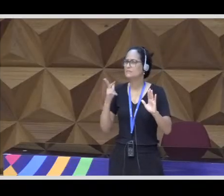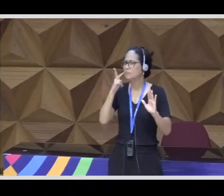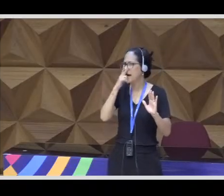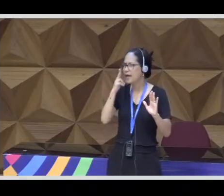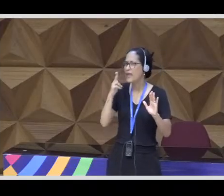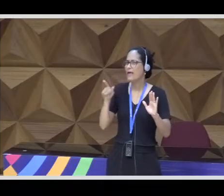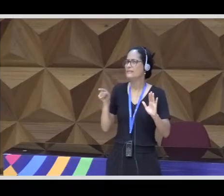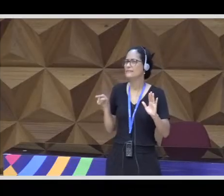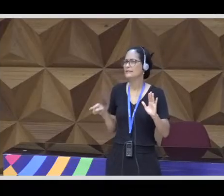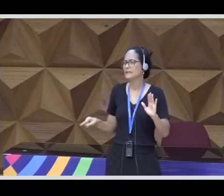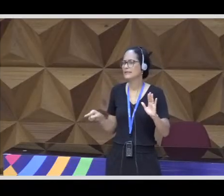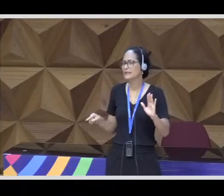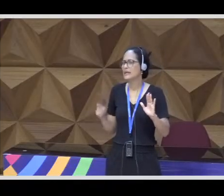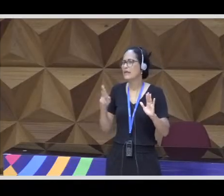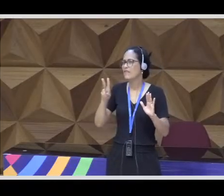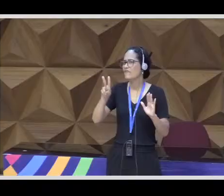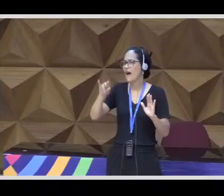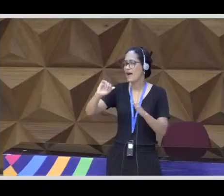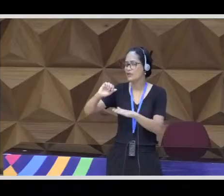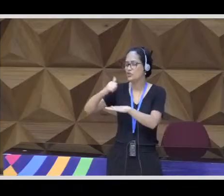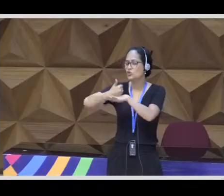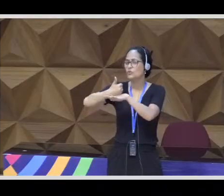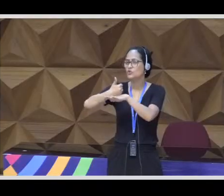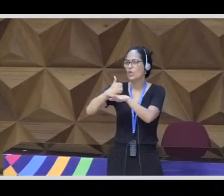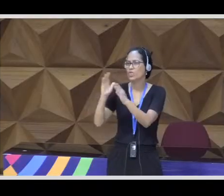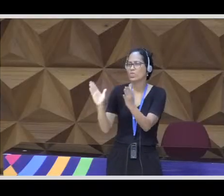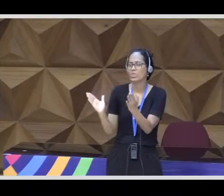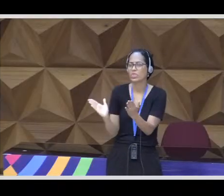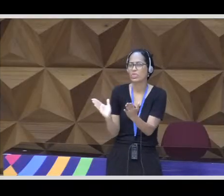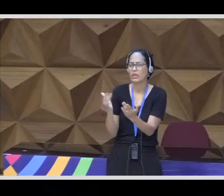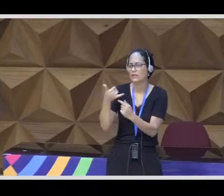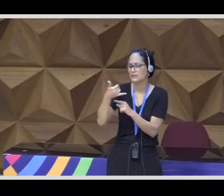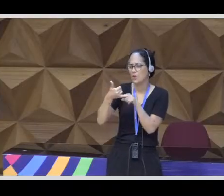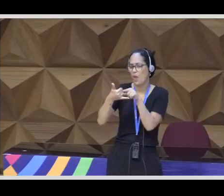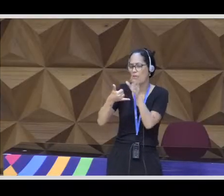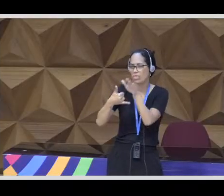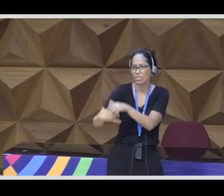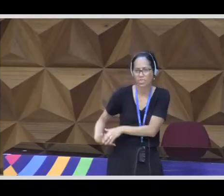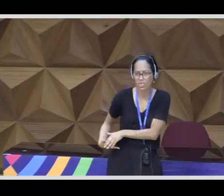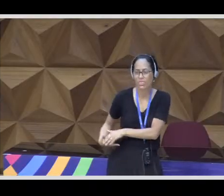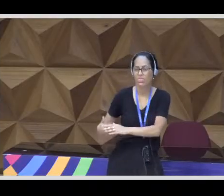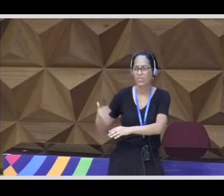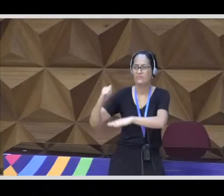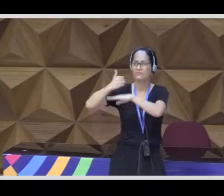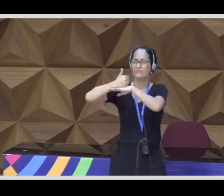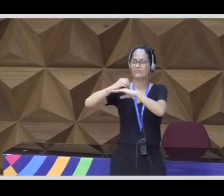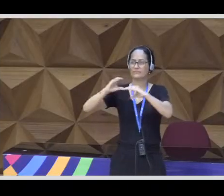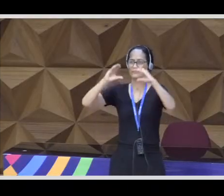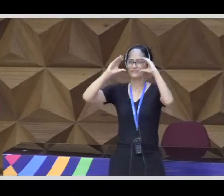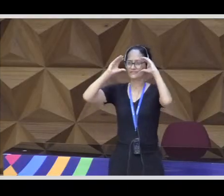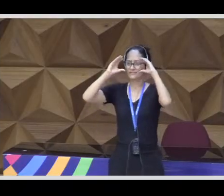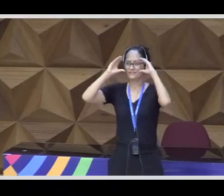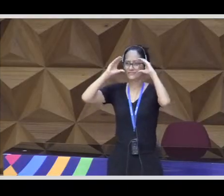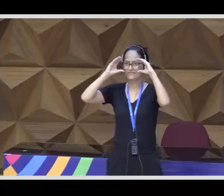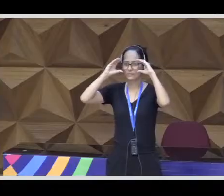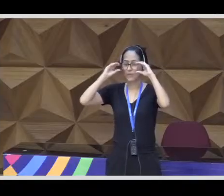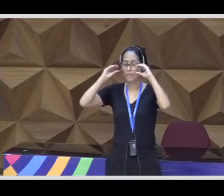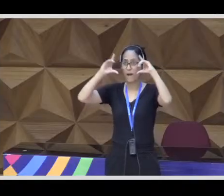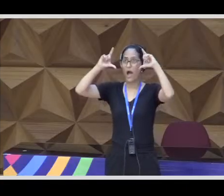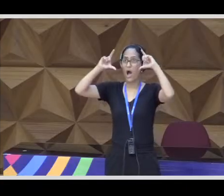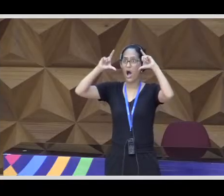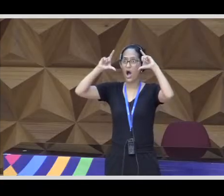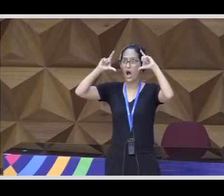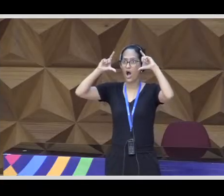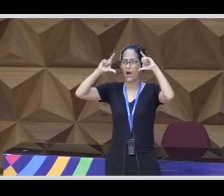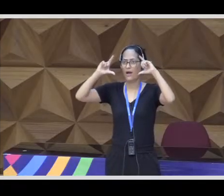the screen of your laptop and give you a bigger screen. So they were kind of pushing in that direction, but I think most people